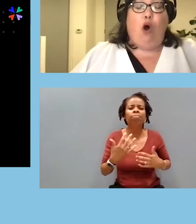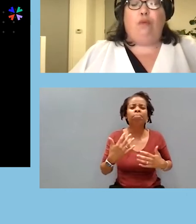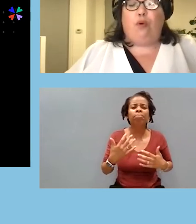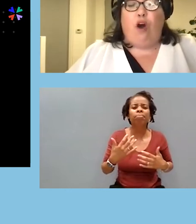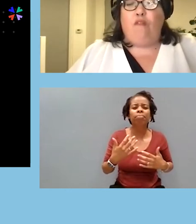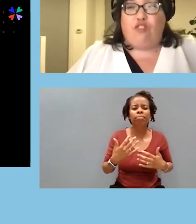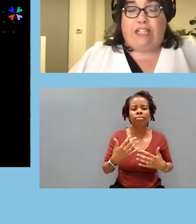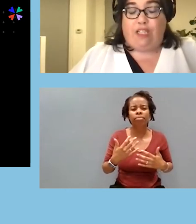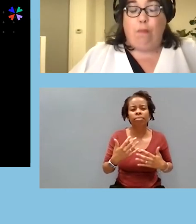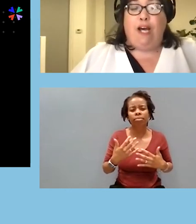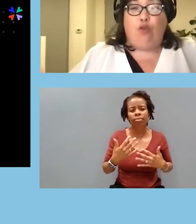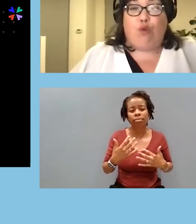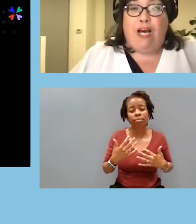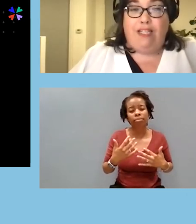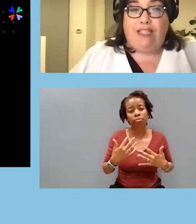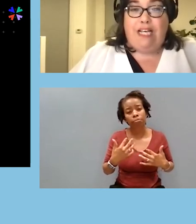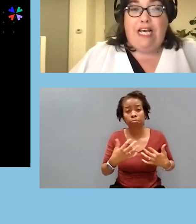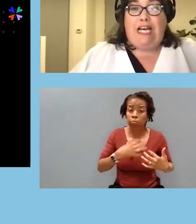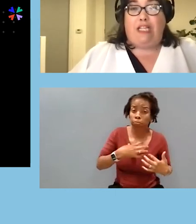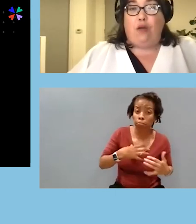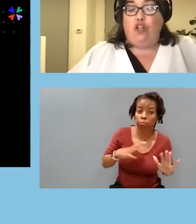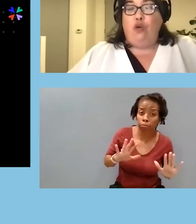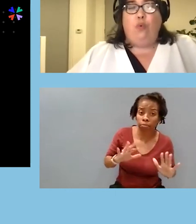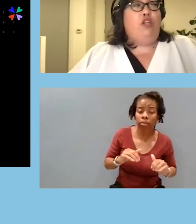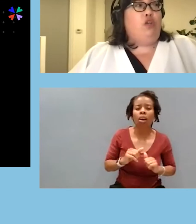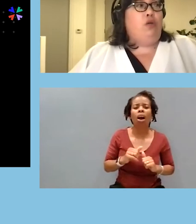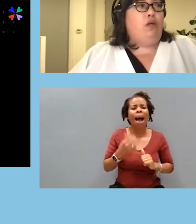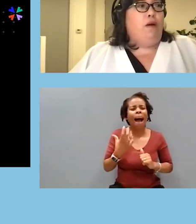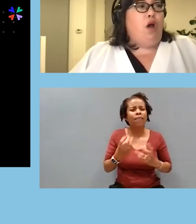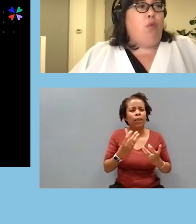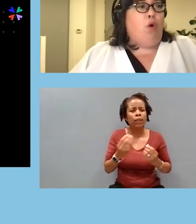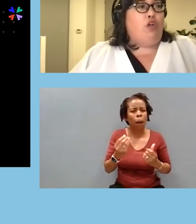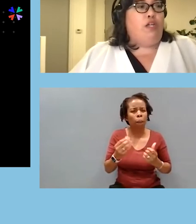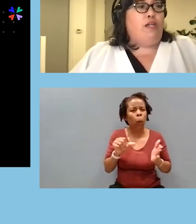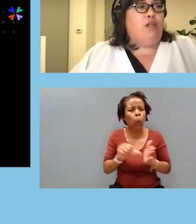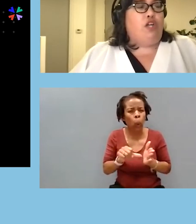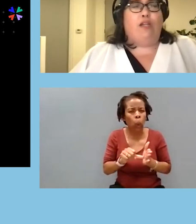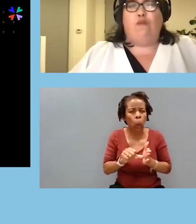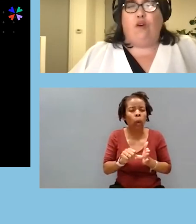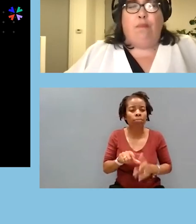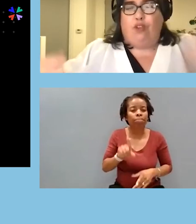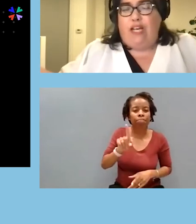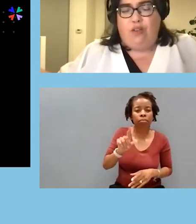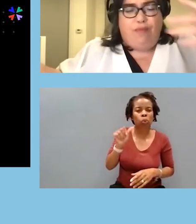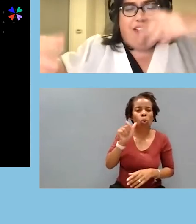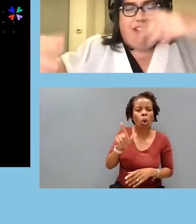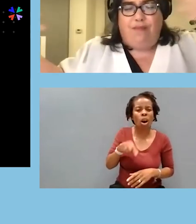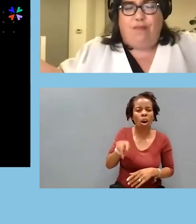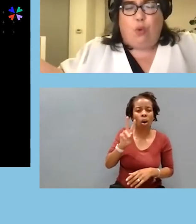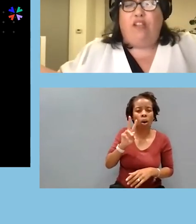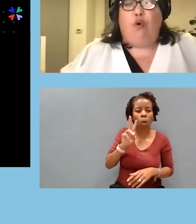the possible conflict that might arise is, you know, when you're watching